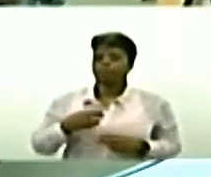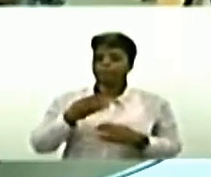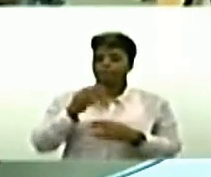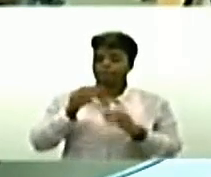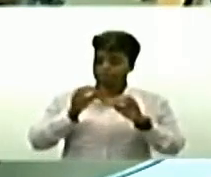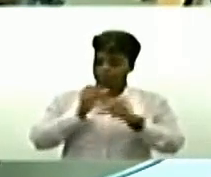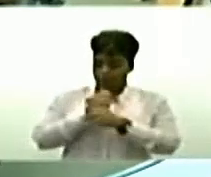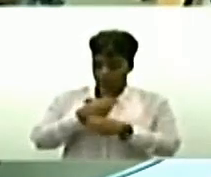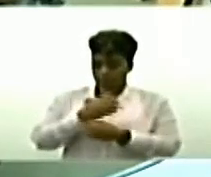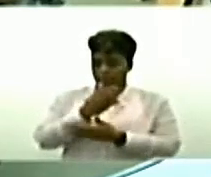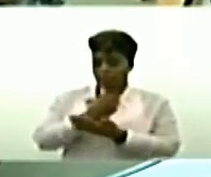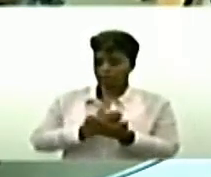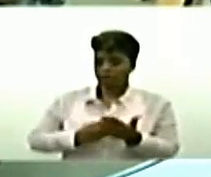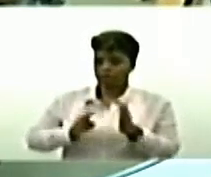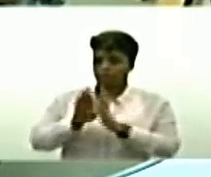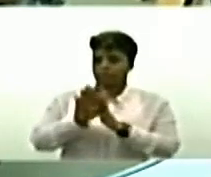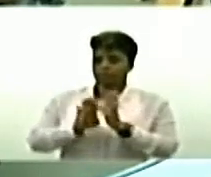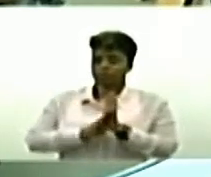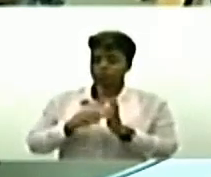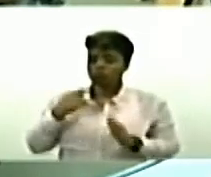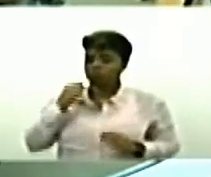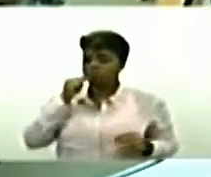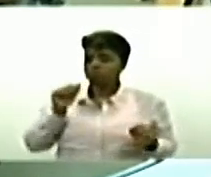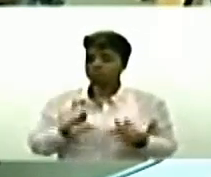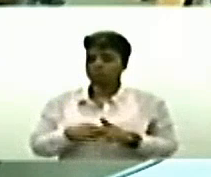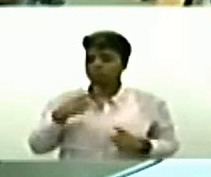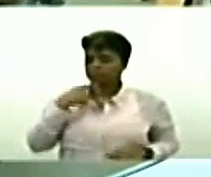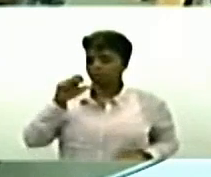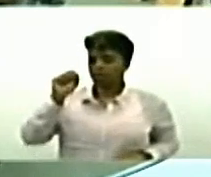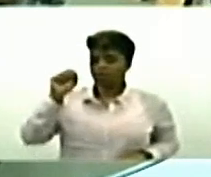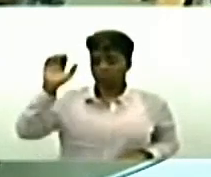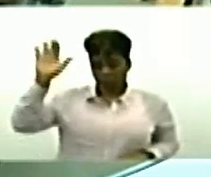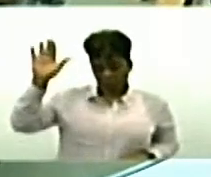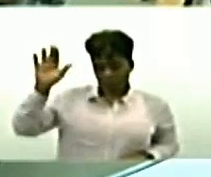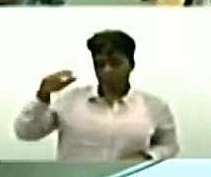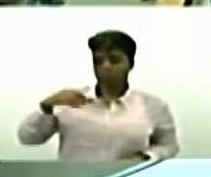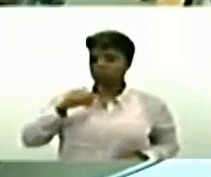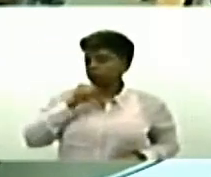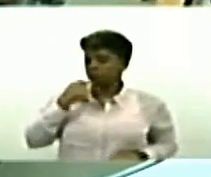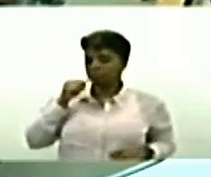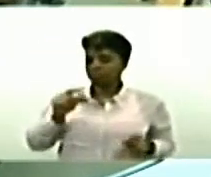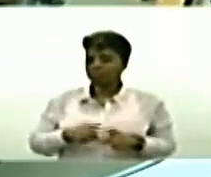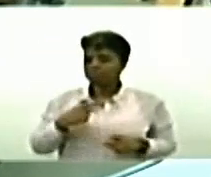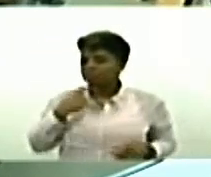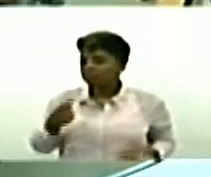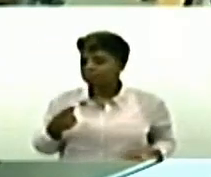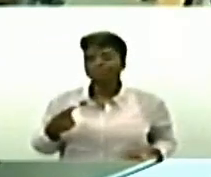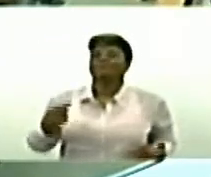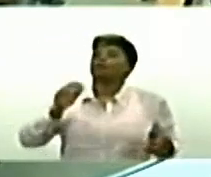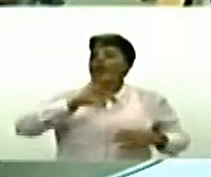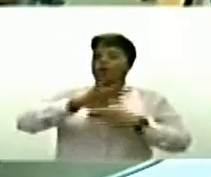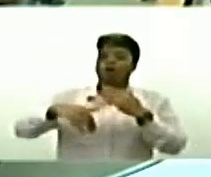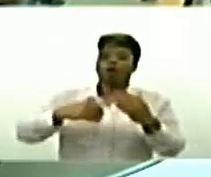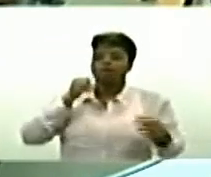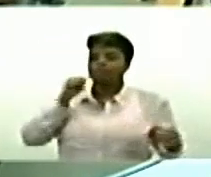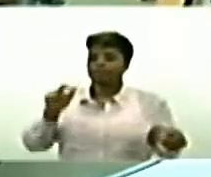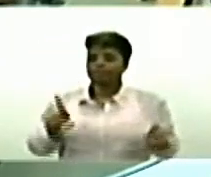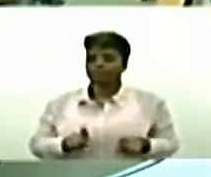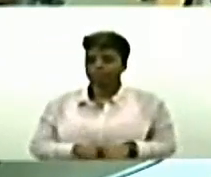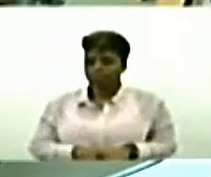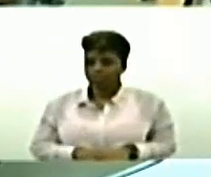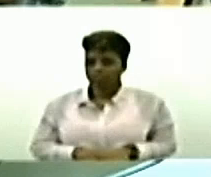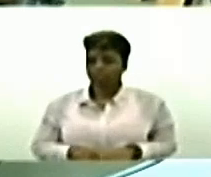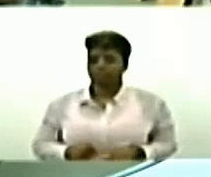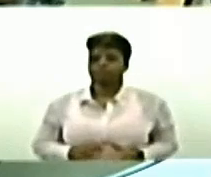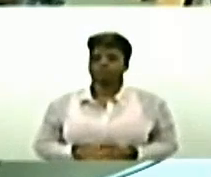bill. Those who have that opinion say aye. To the contrary view say nay. I think the ayes have it. The ayes do